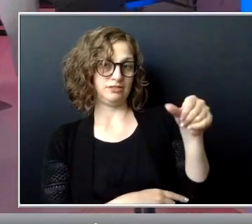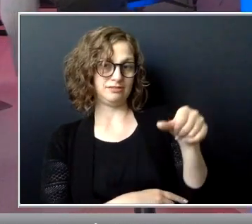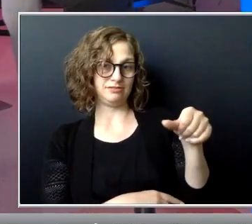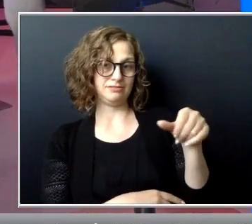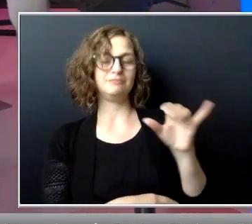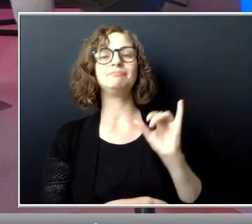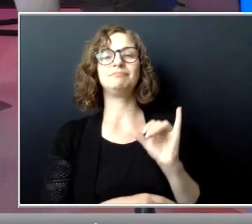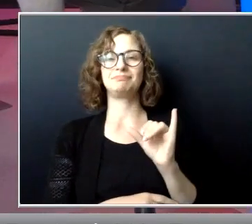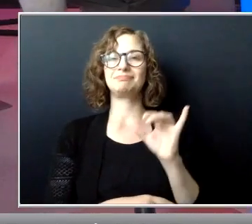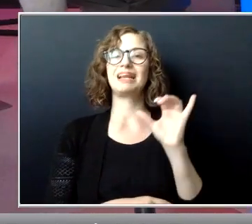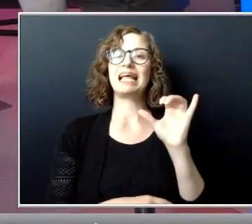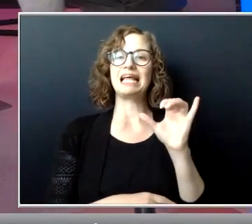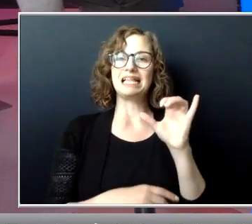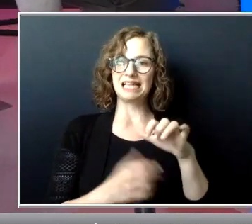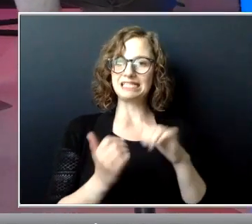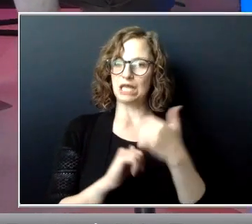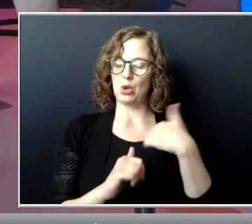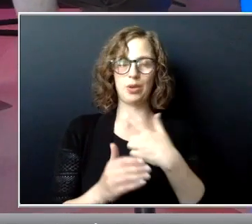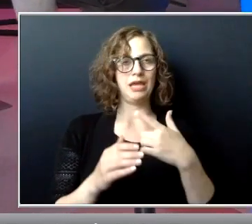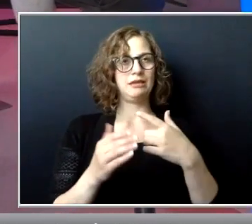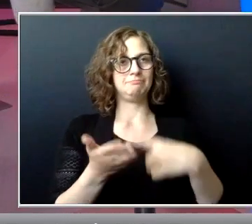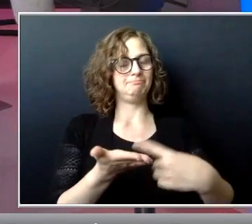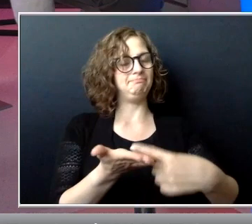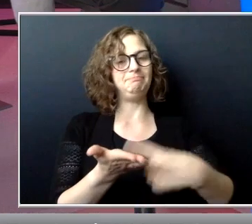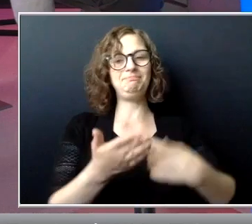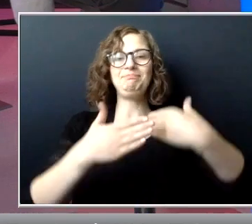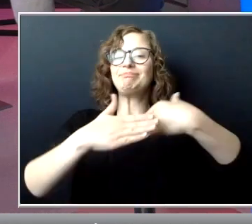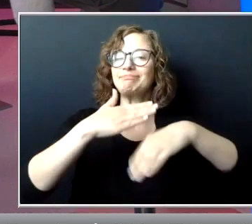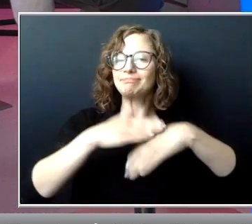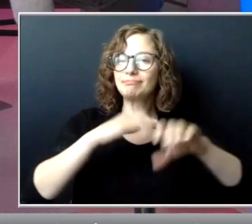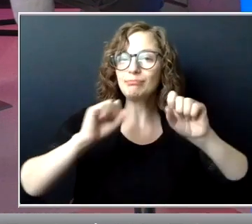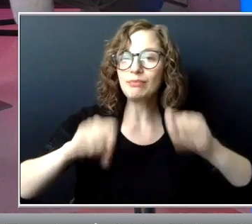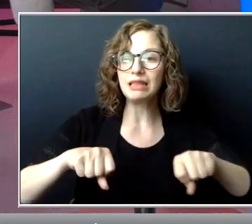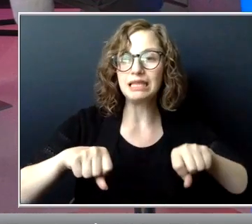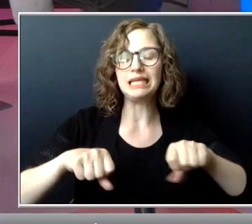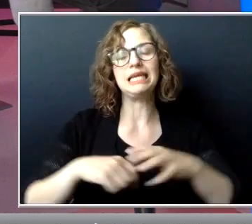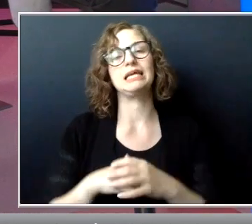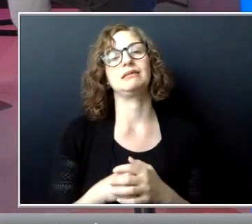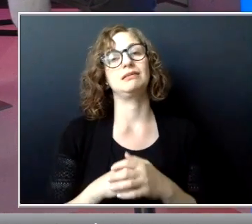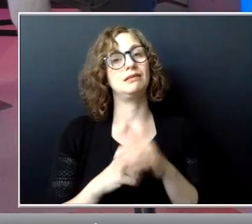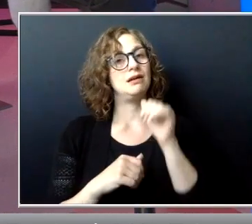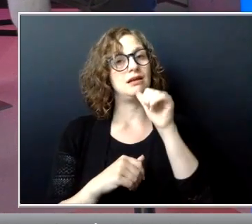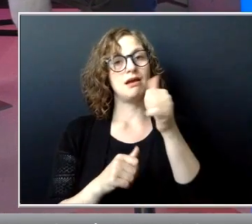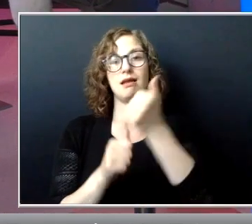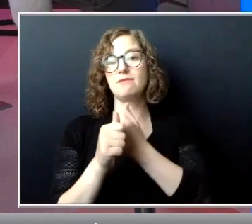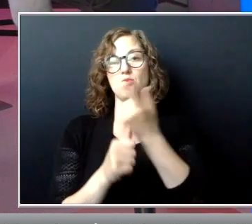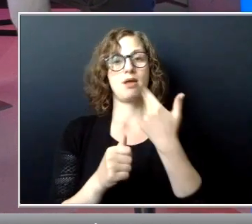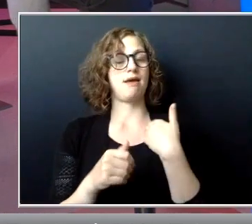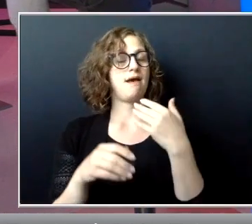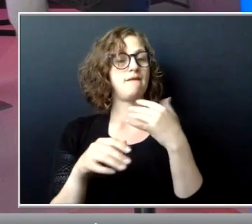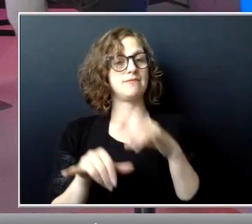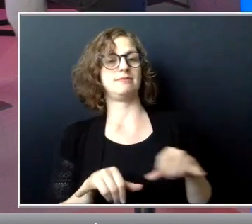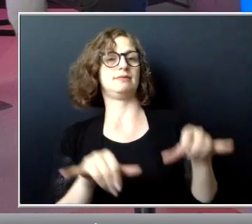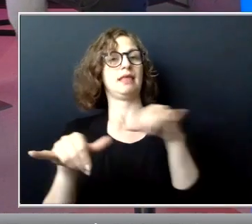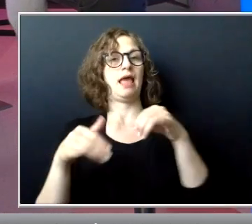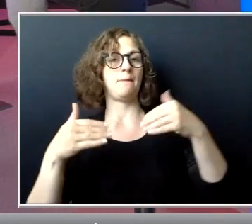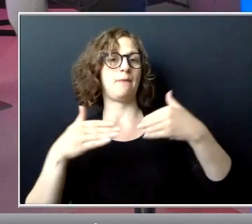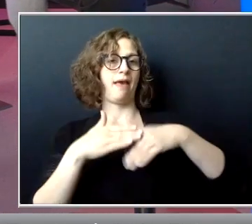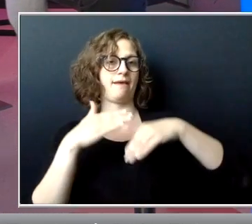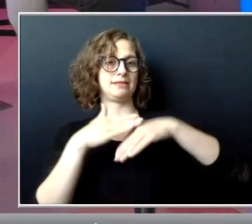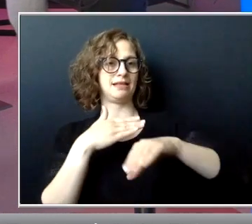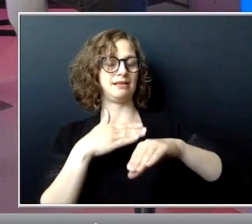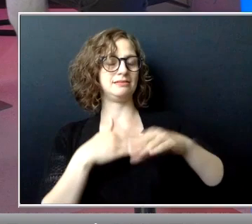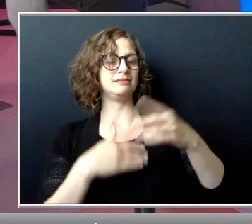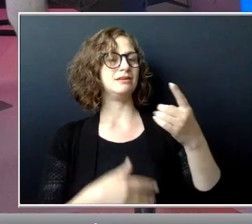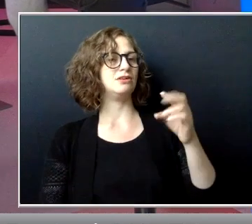Right. And not everyone has the same access to things that can help them. Dr. Tilden, you have done extensive research